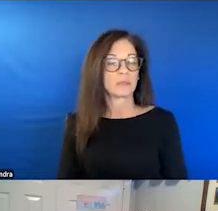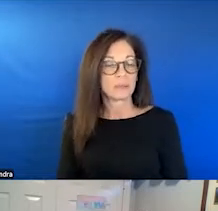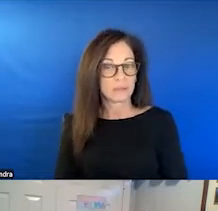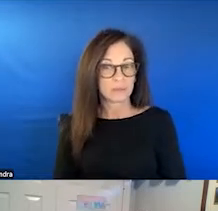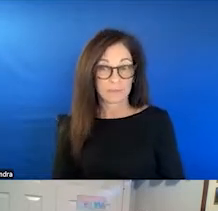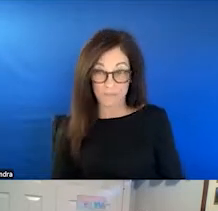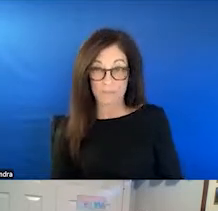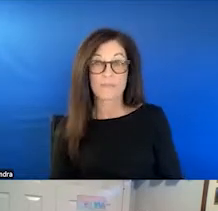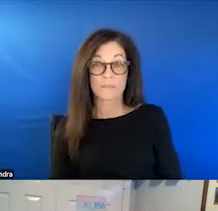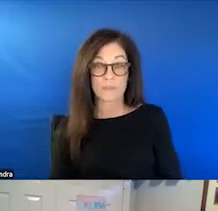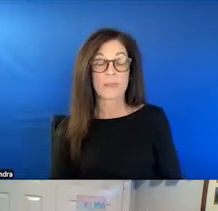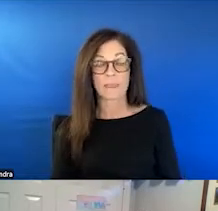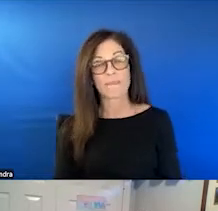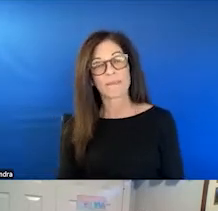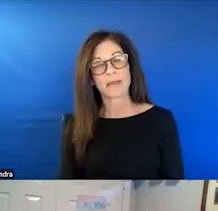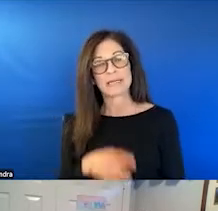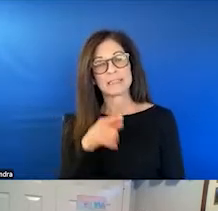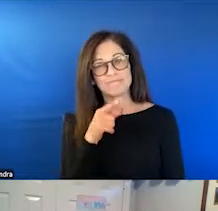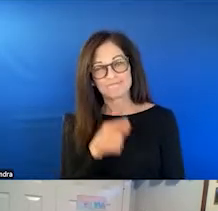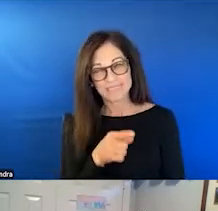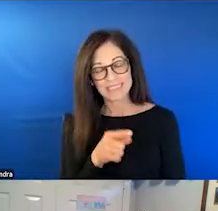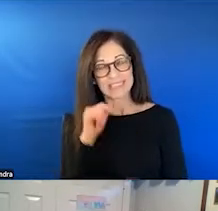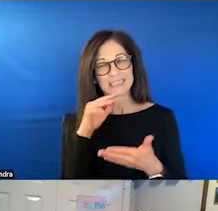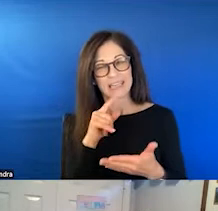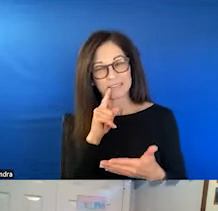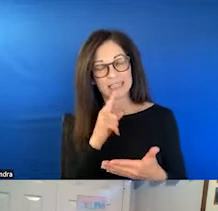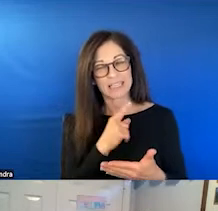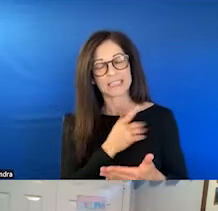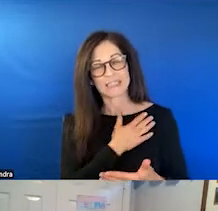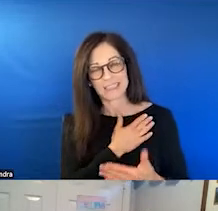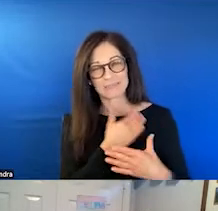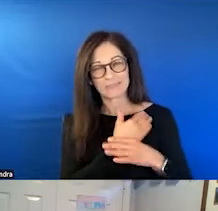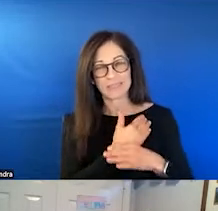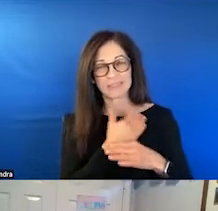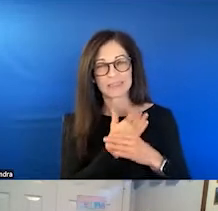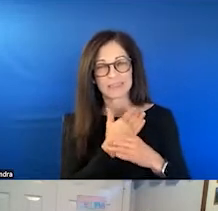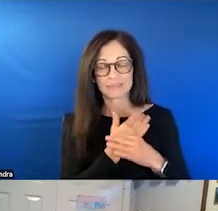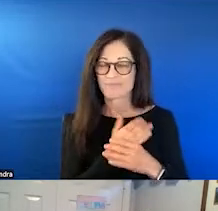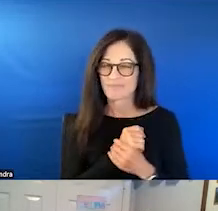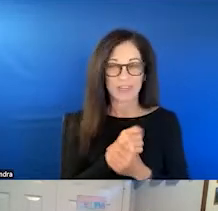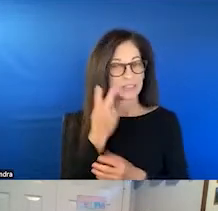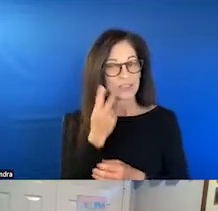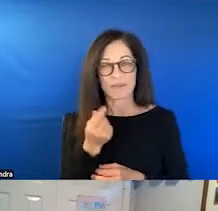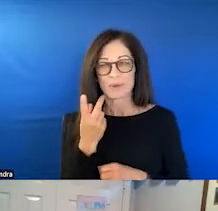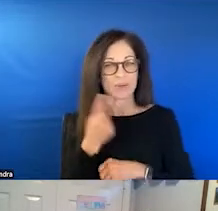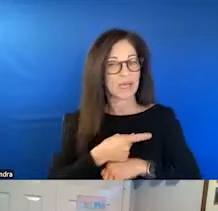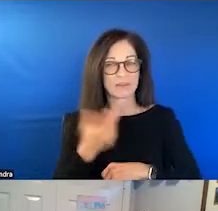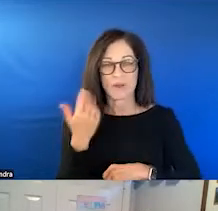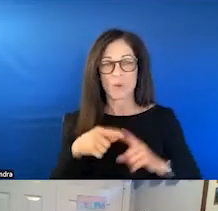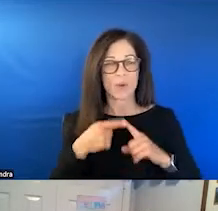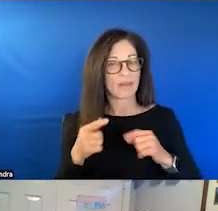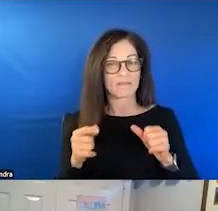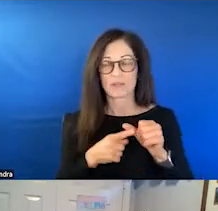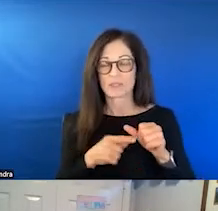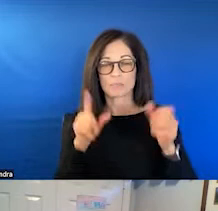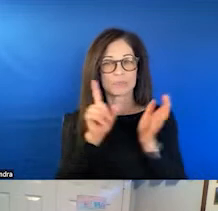Now, this is a particularly disturbing study, as I saw it just a couple of days ago when it was first posted